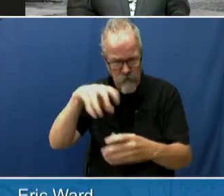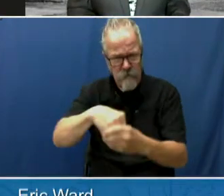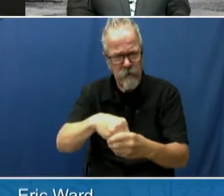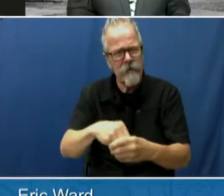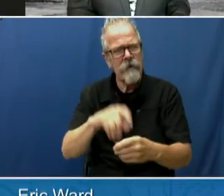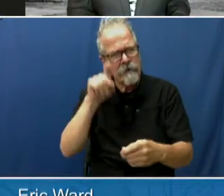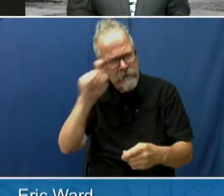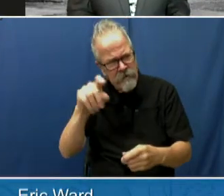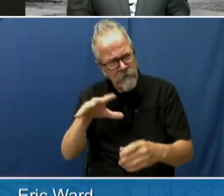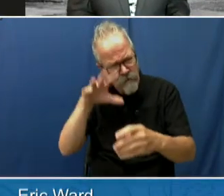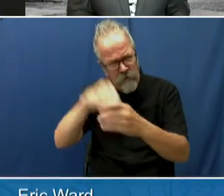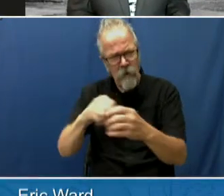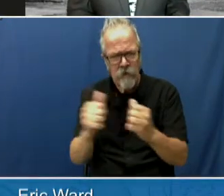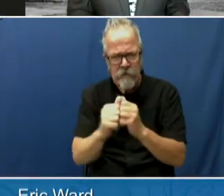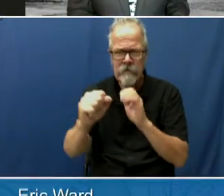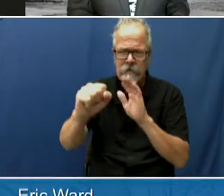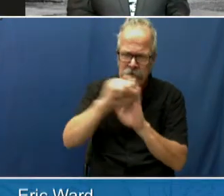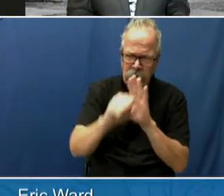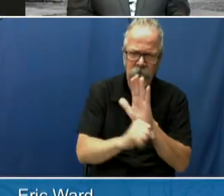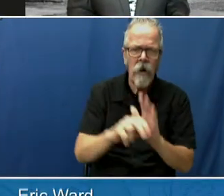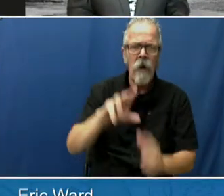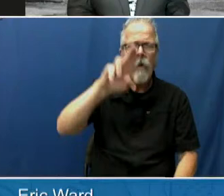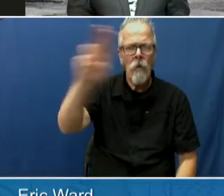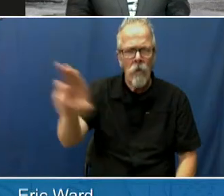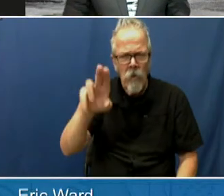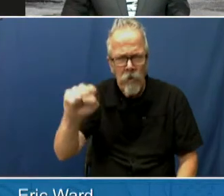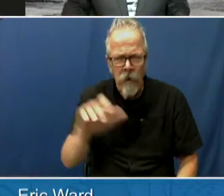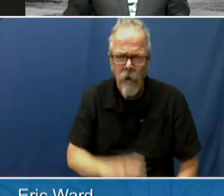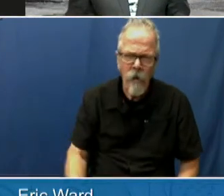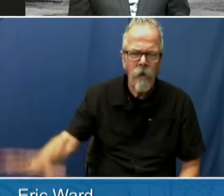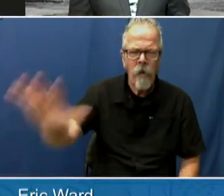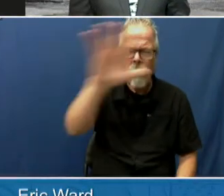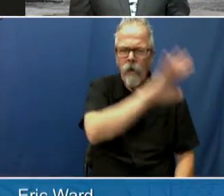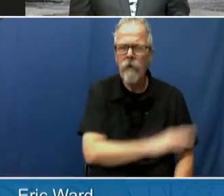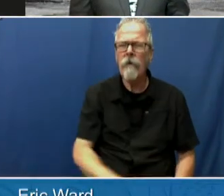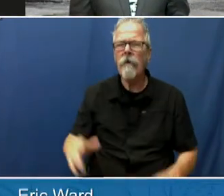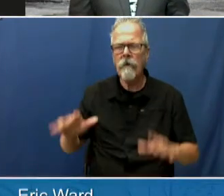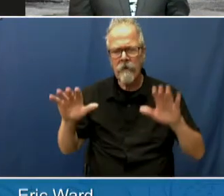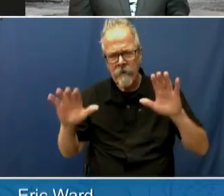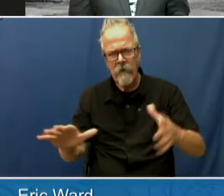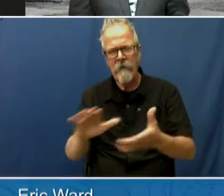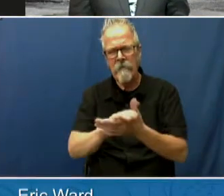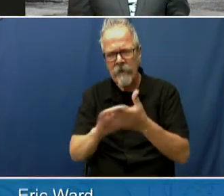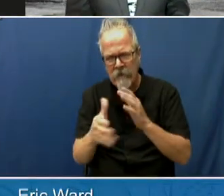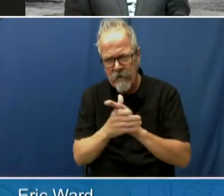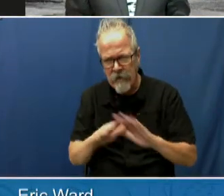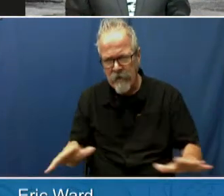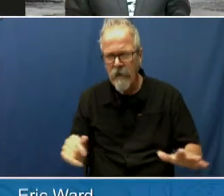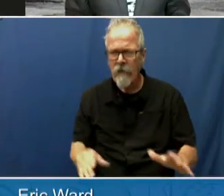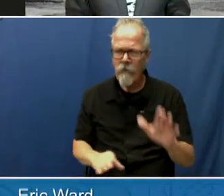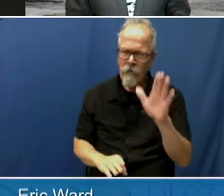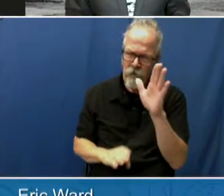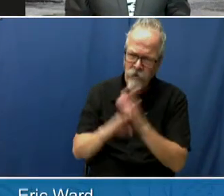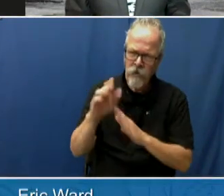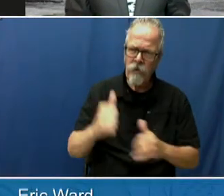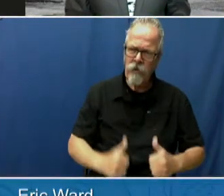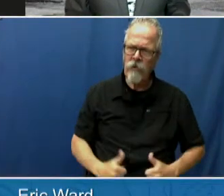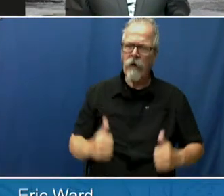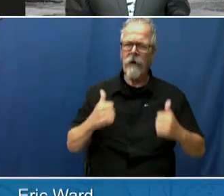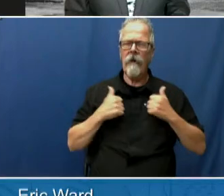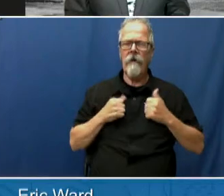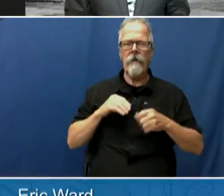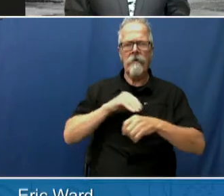seeks not only to exist peacefully, but to thrive in an abundance of opportunity. This can't be